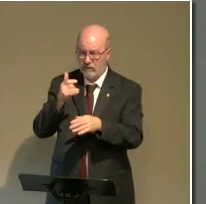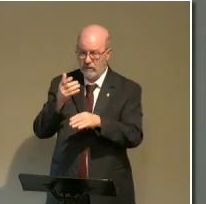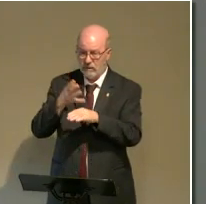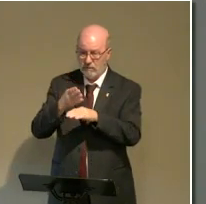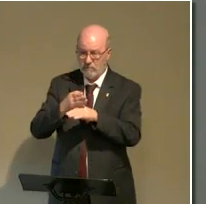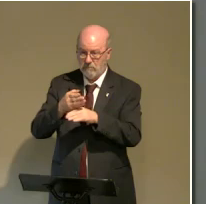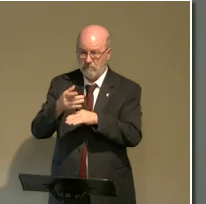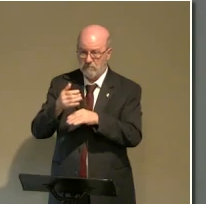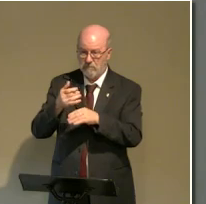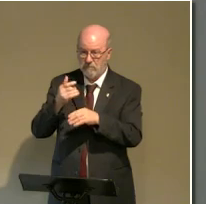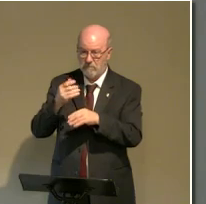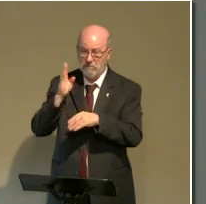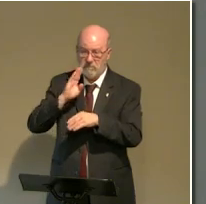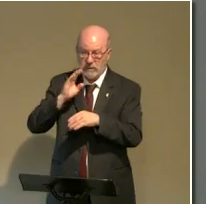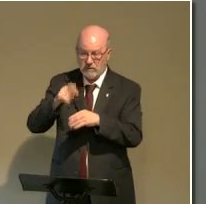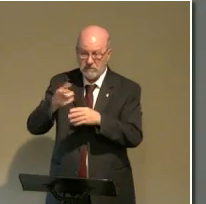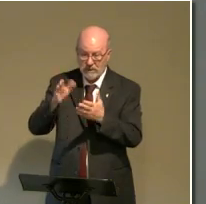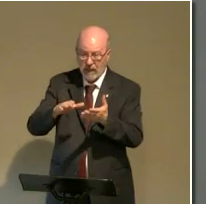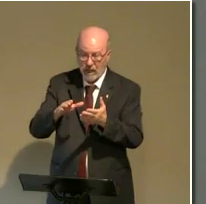dying. Something, right?